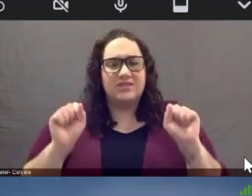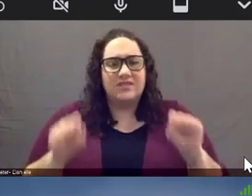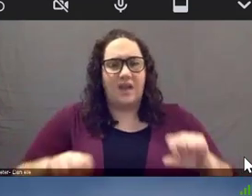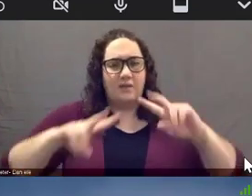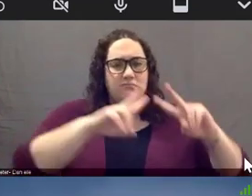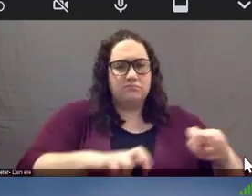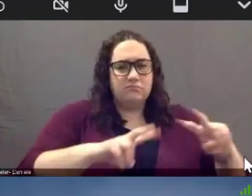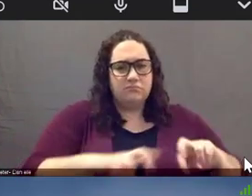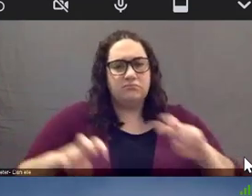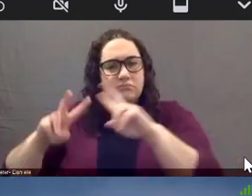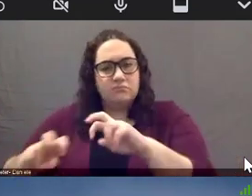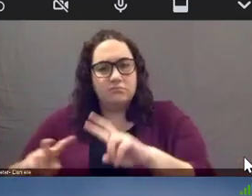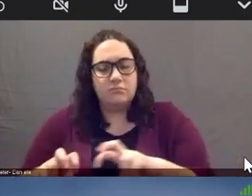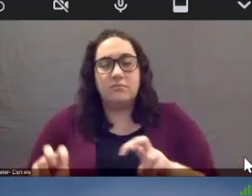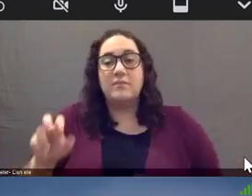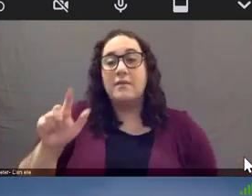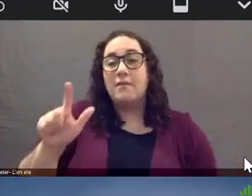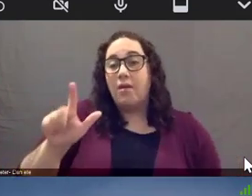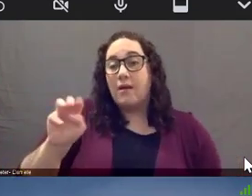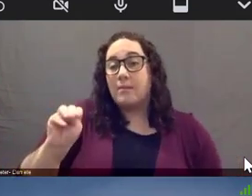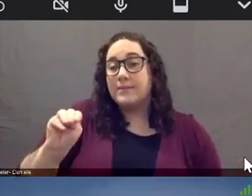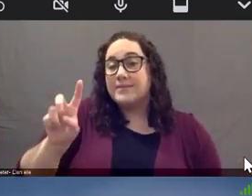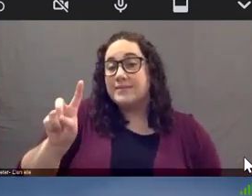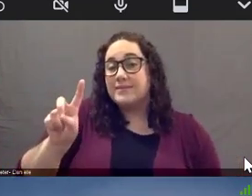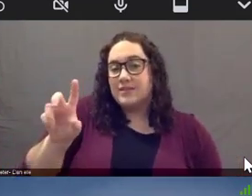the effectiveness NTU methods?